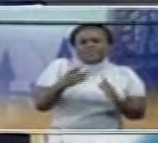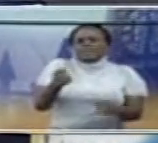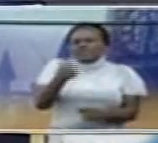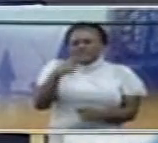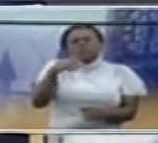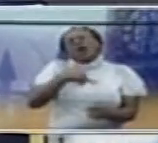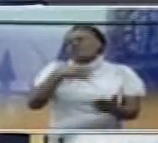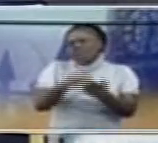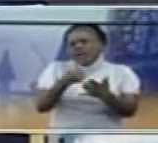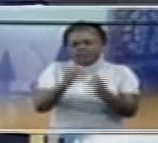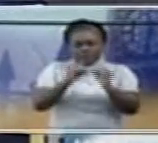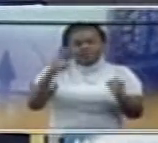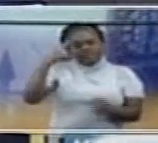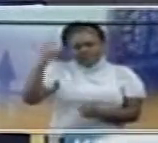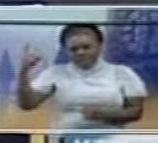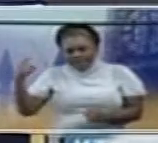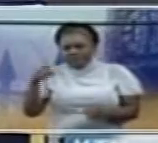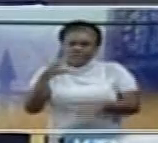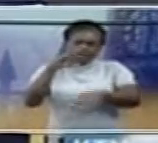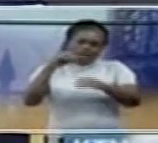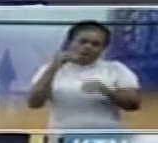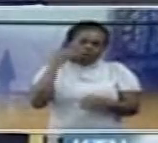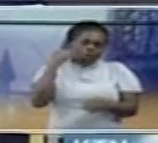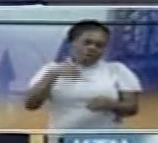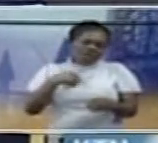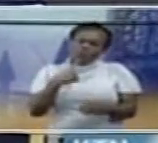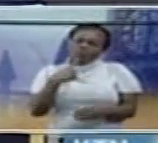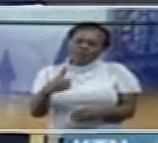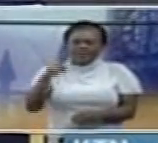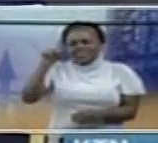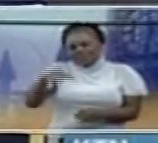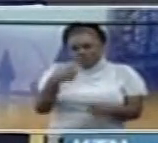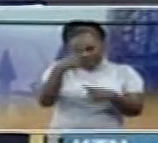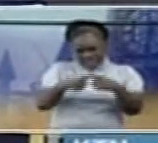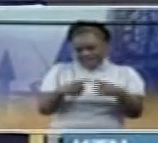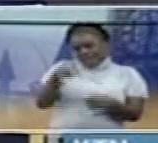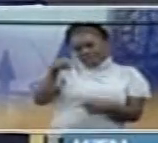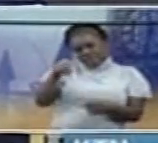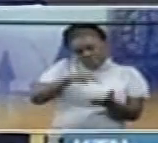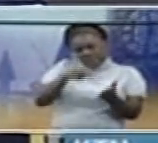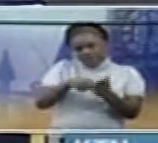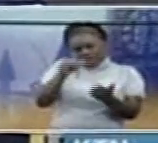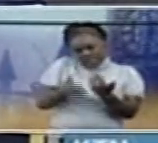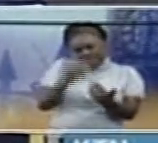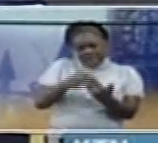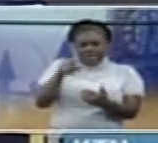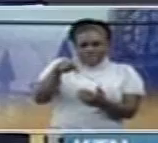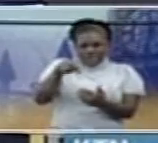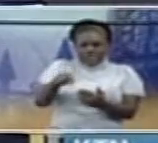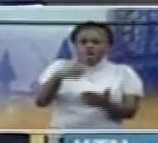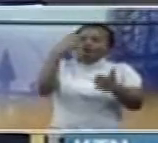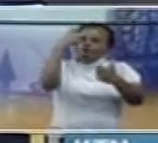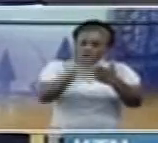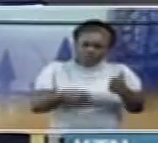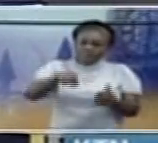have the money. Imagine a household which brings in 100,000 shillings a year. That means that to take care of this cost,